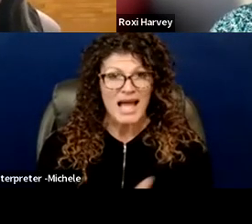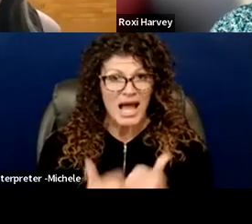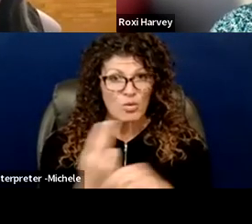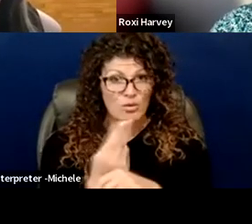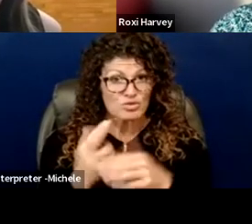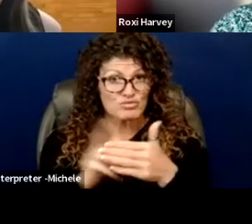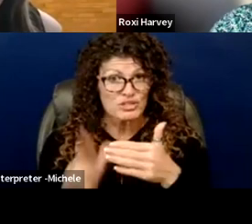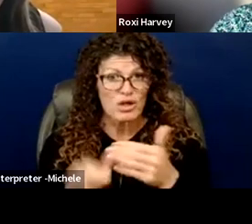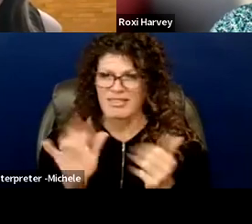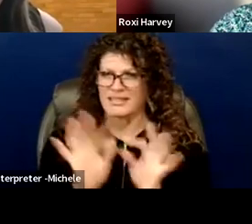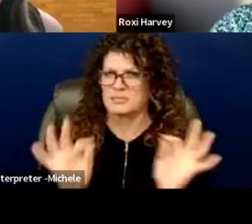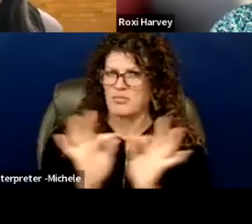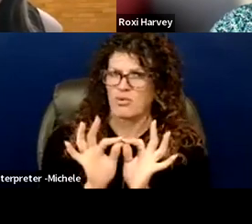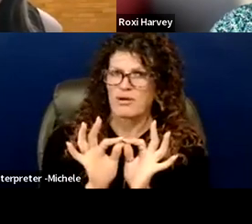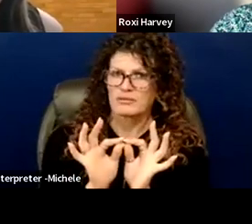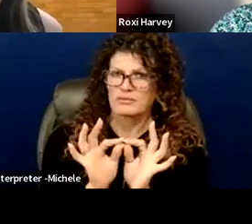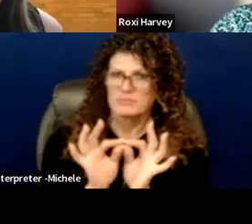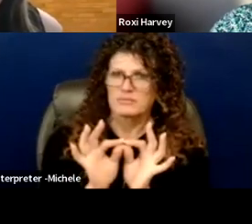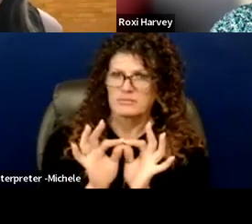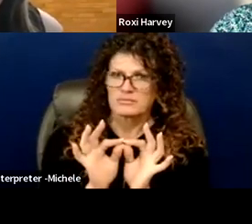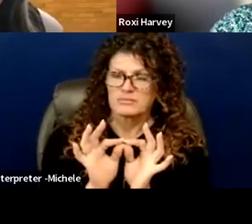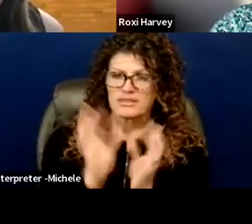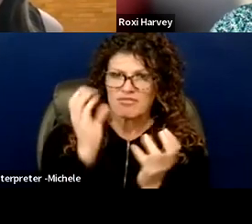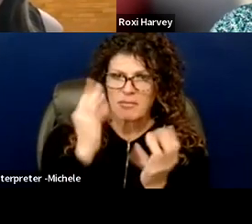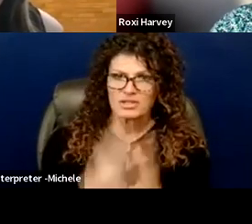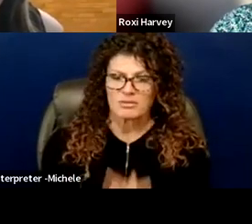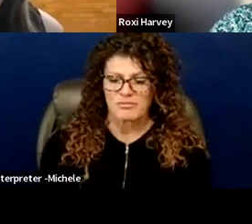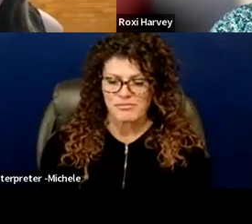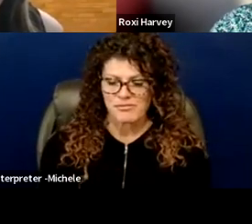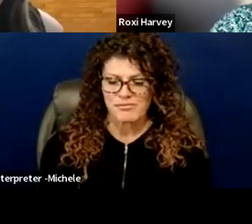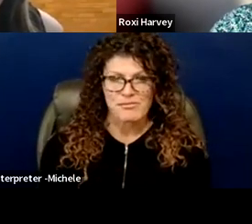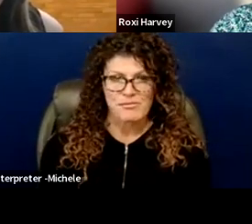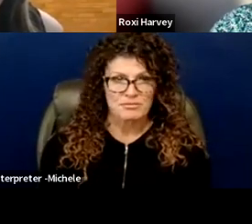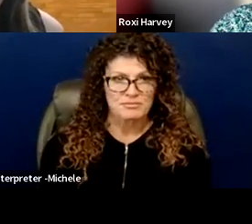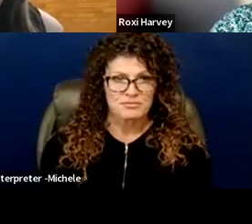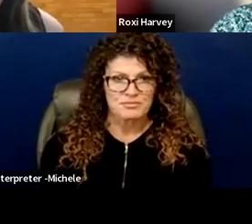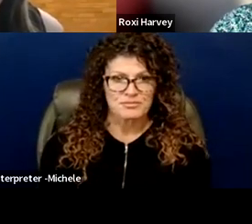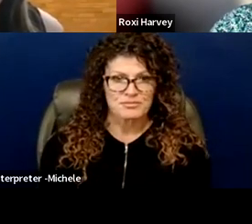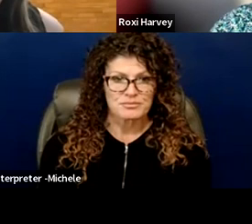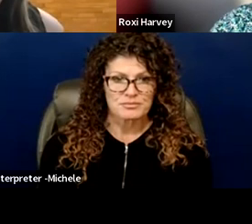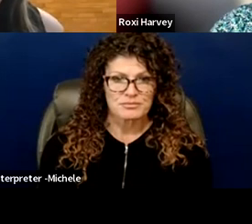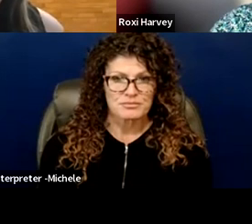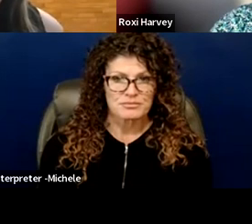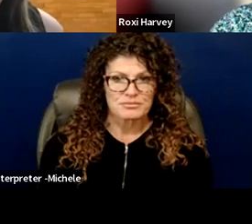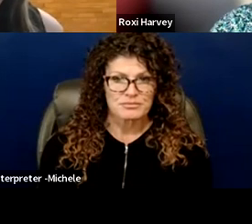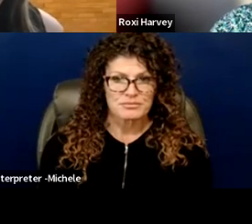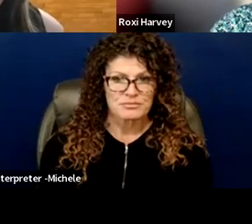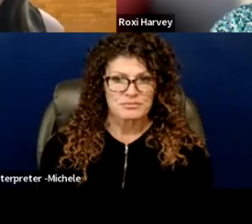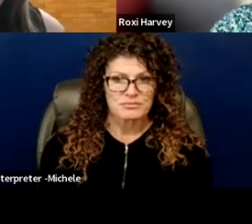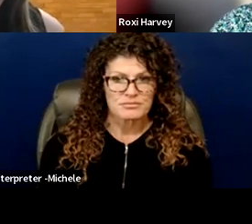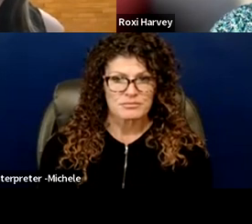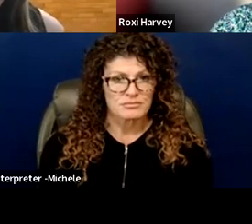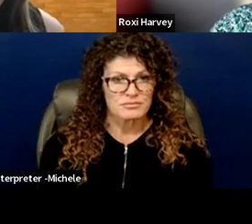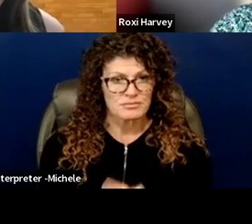really important context to think about. And I really appreciated the folks who even in their questions were